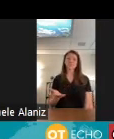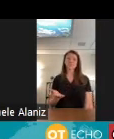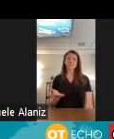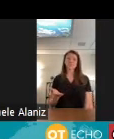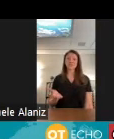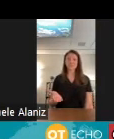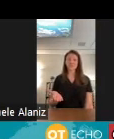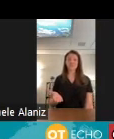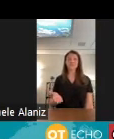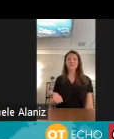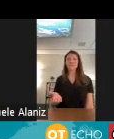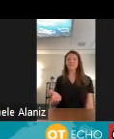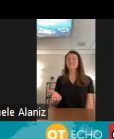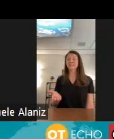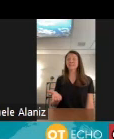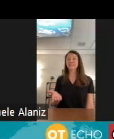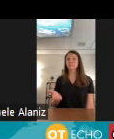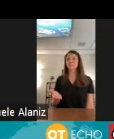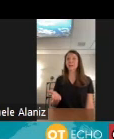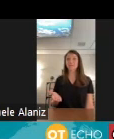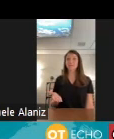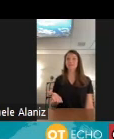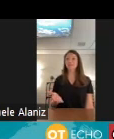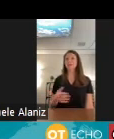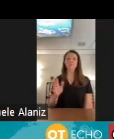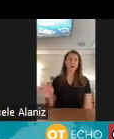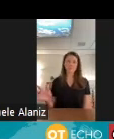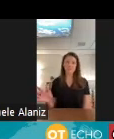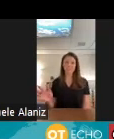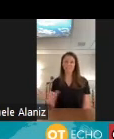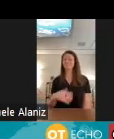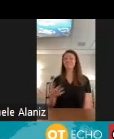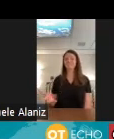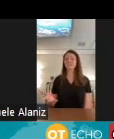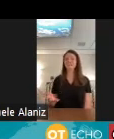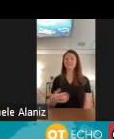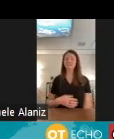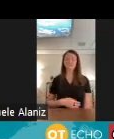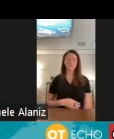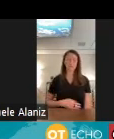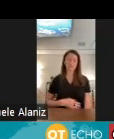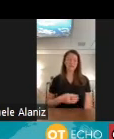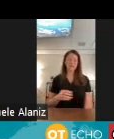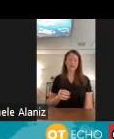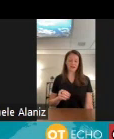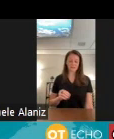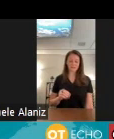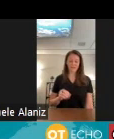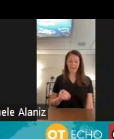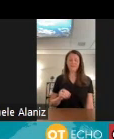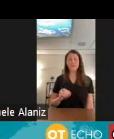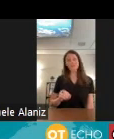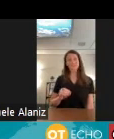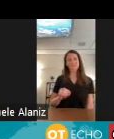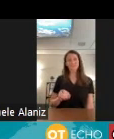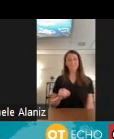example, there is a research-based application called Guacamole. It's a freely available